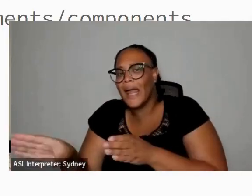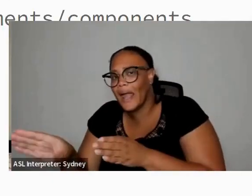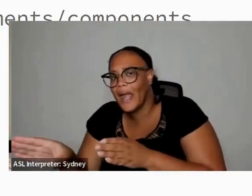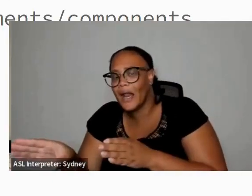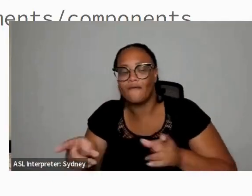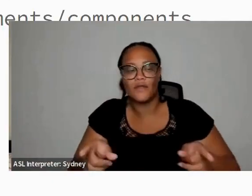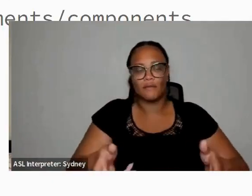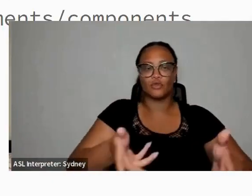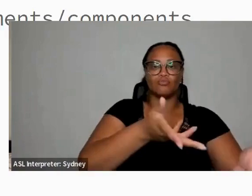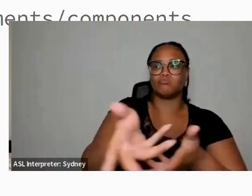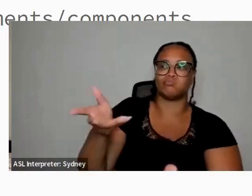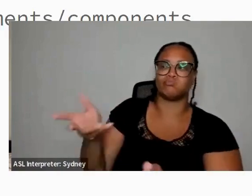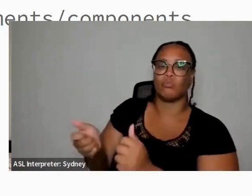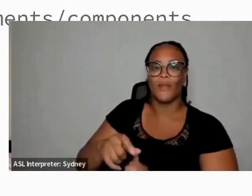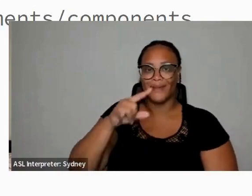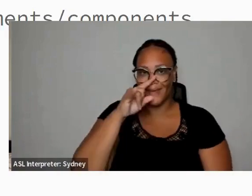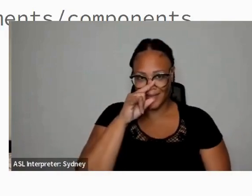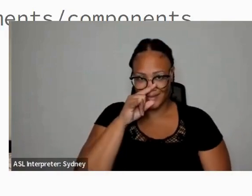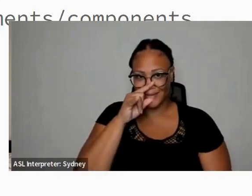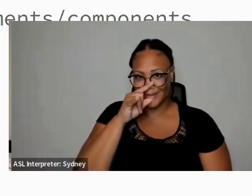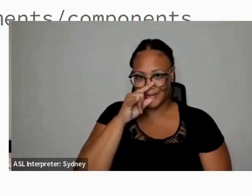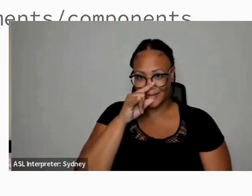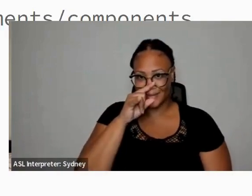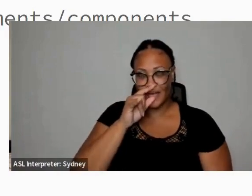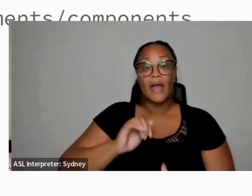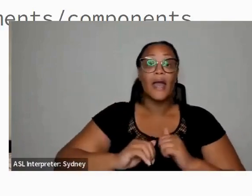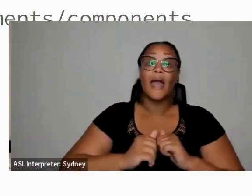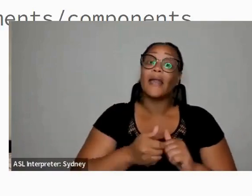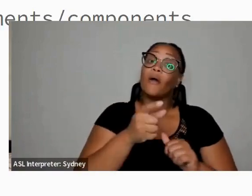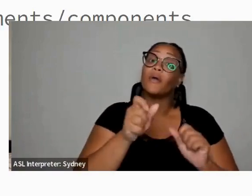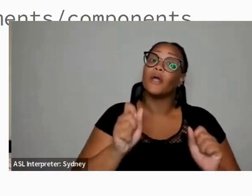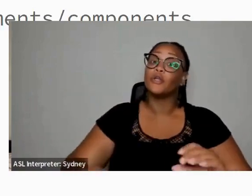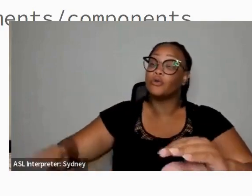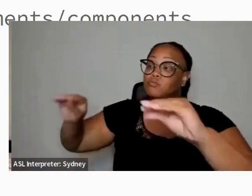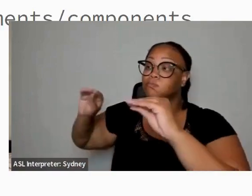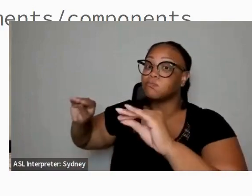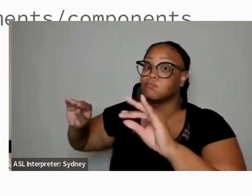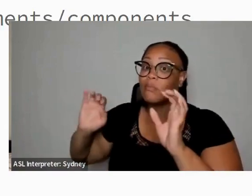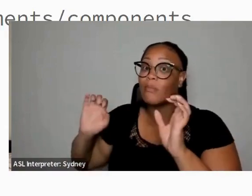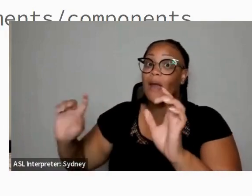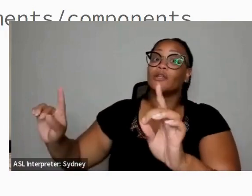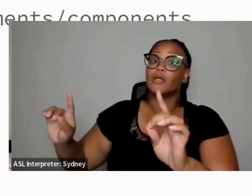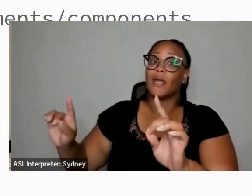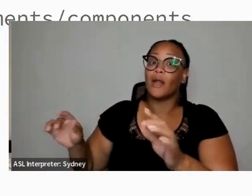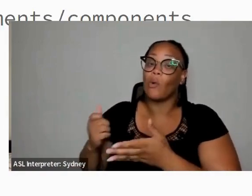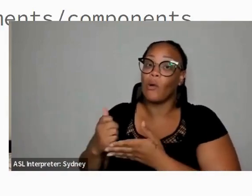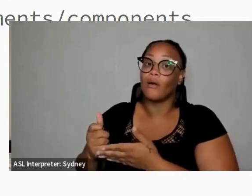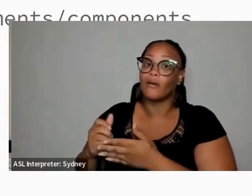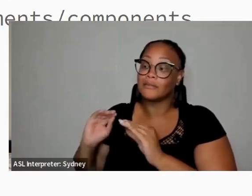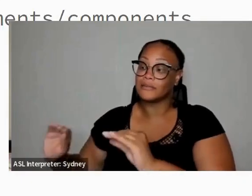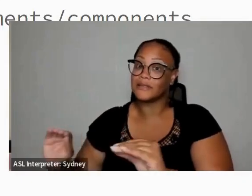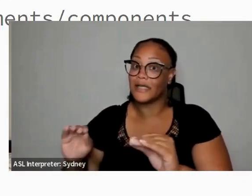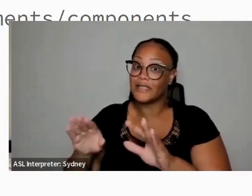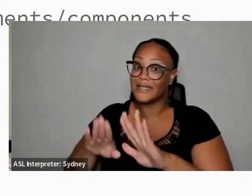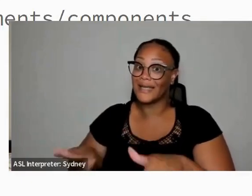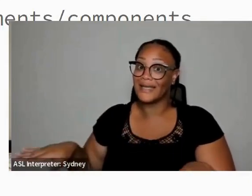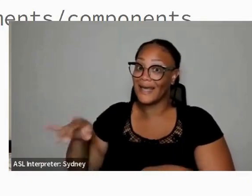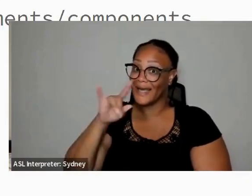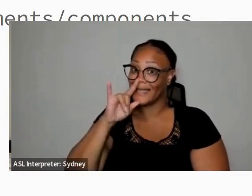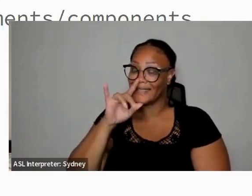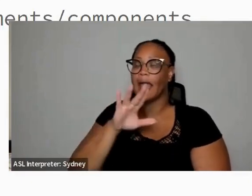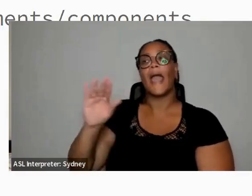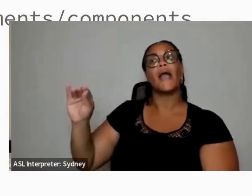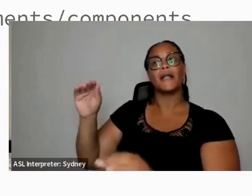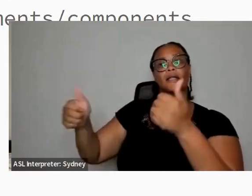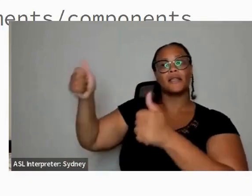those activities? And then how can you provide some education and possibly training for the other kids, as well as the sort of organizers of